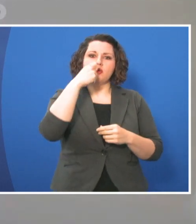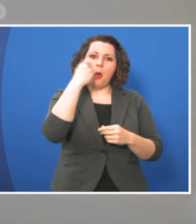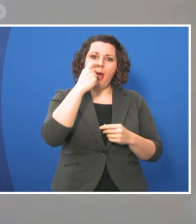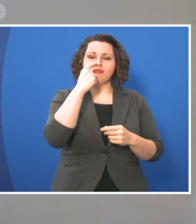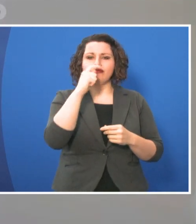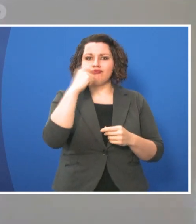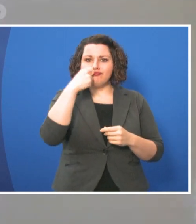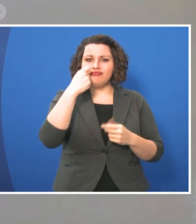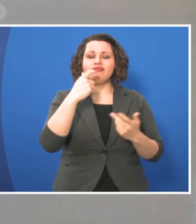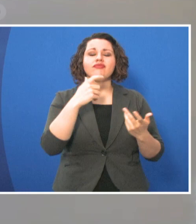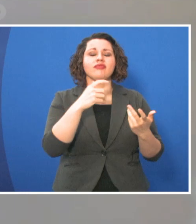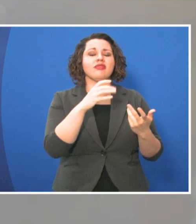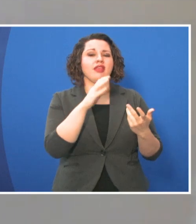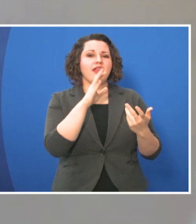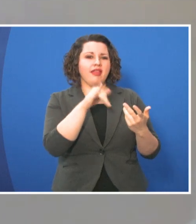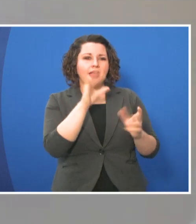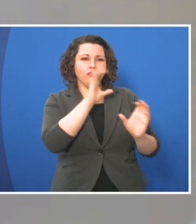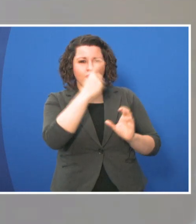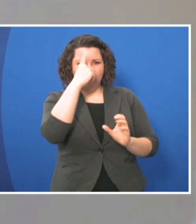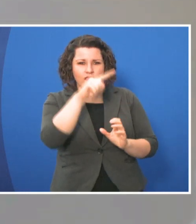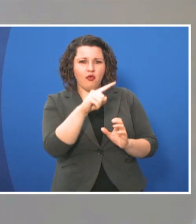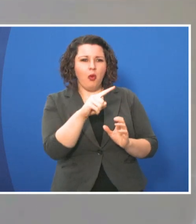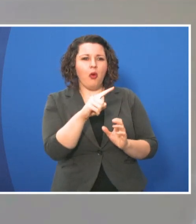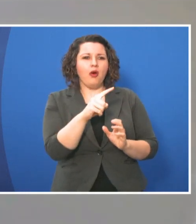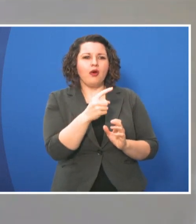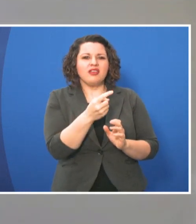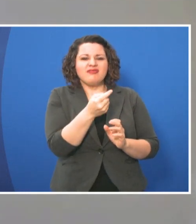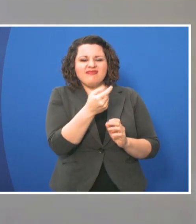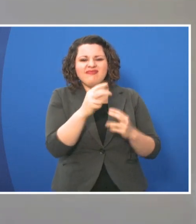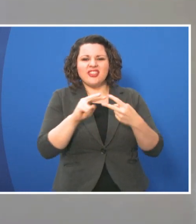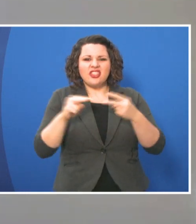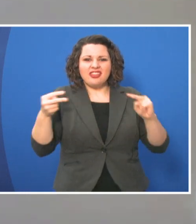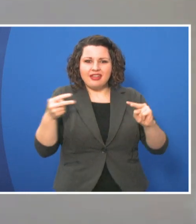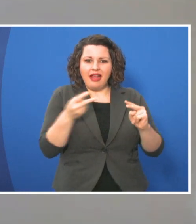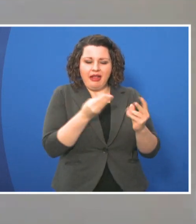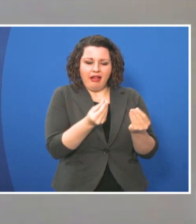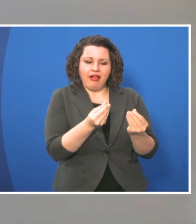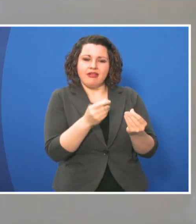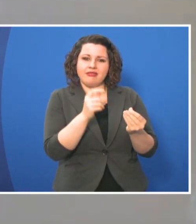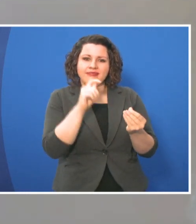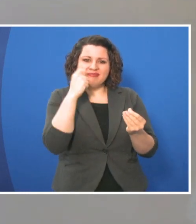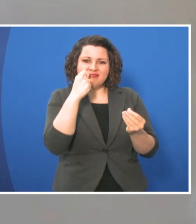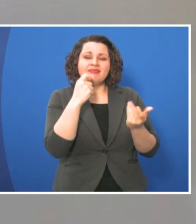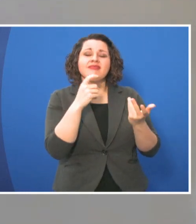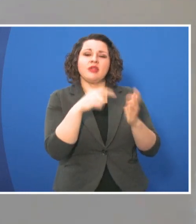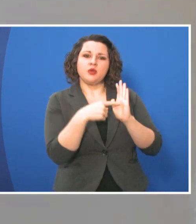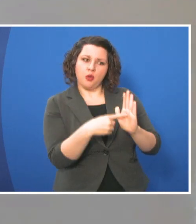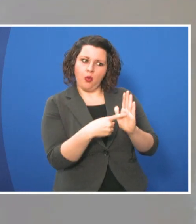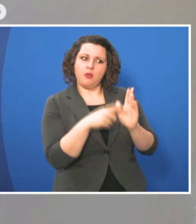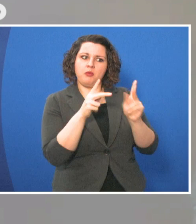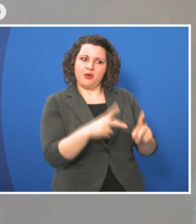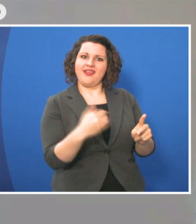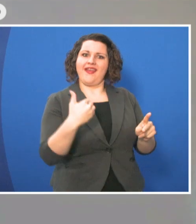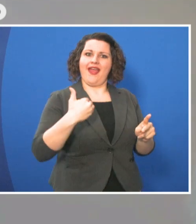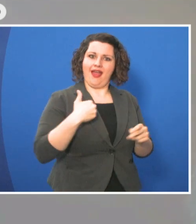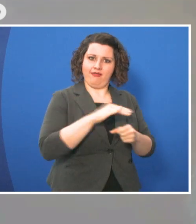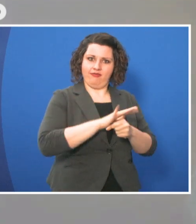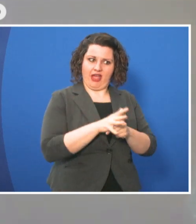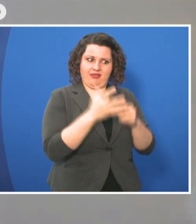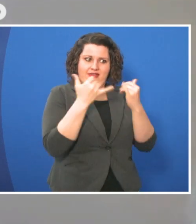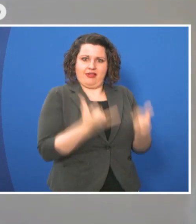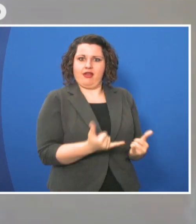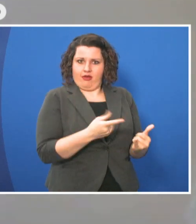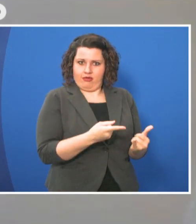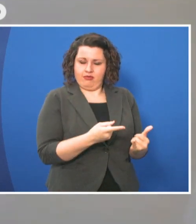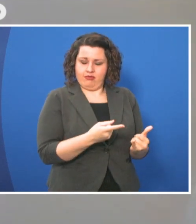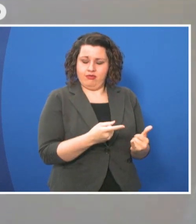nose, and that's looking for tiny pieces of genetic material that indicate that somebody is infected with the virus